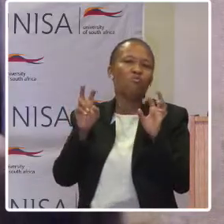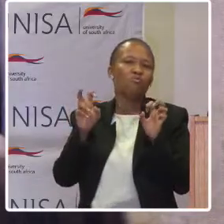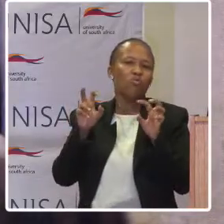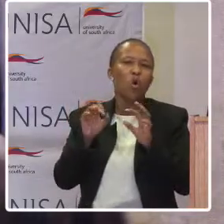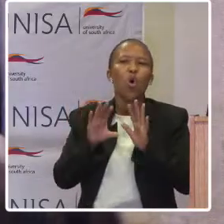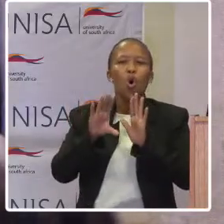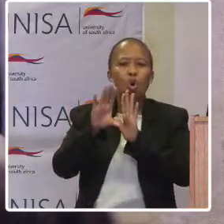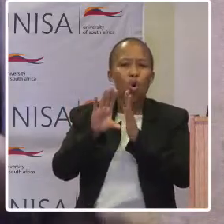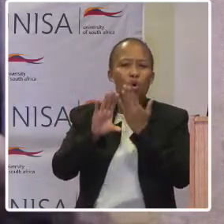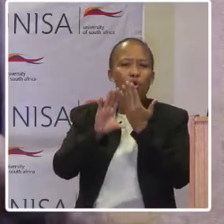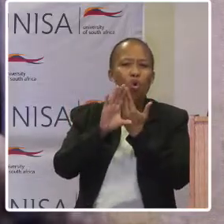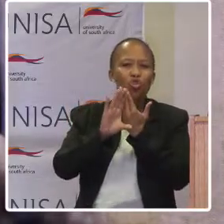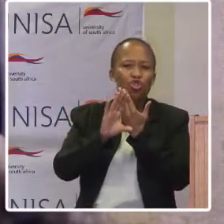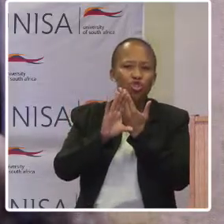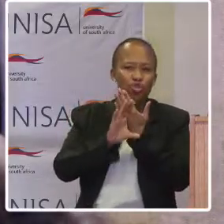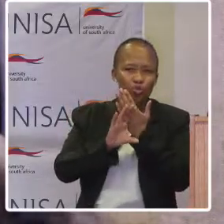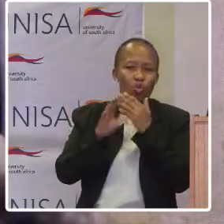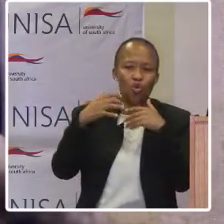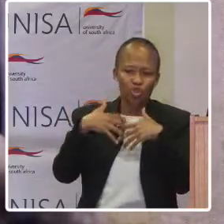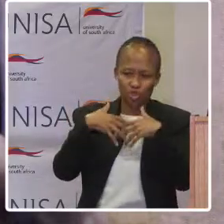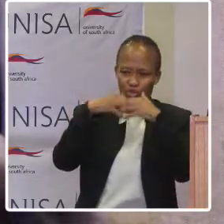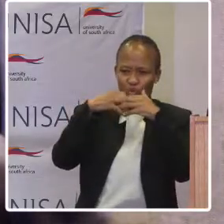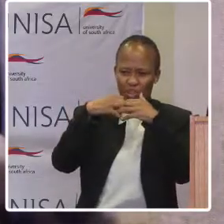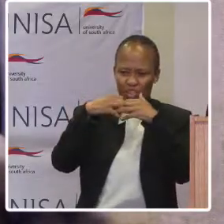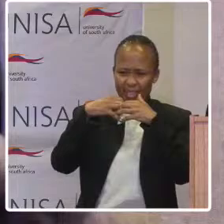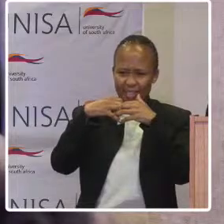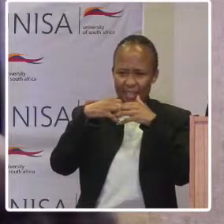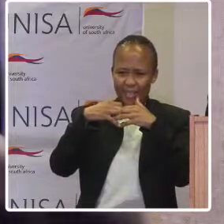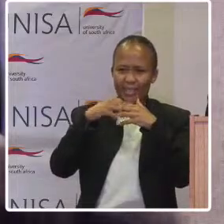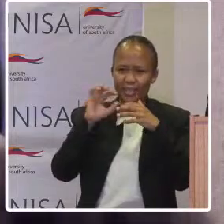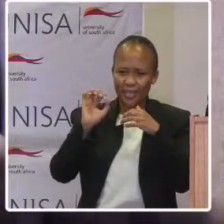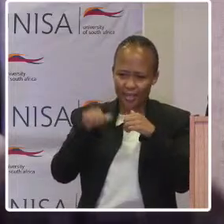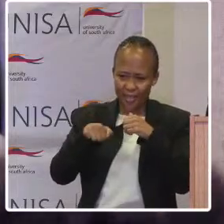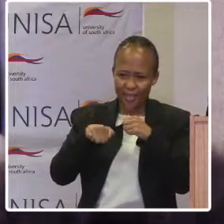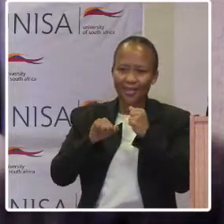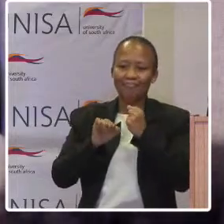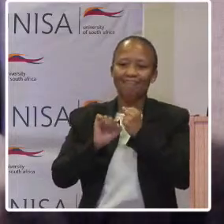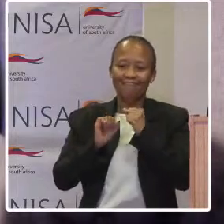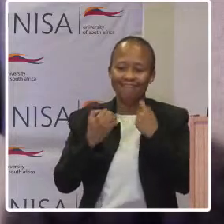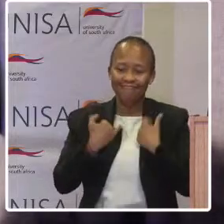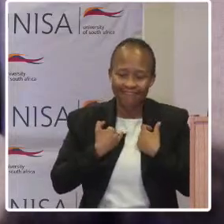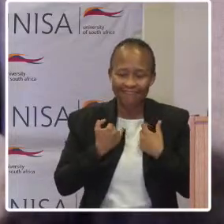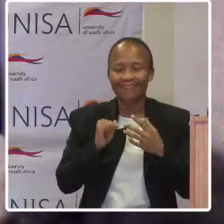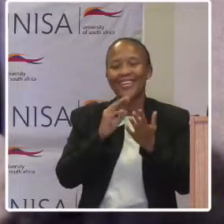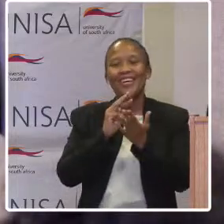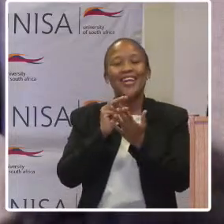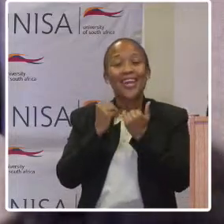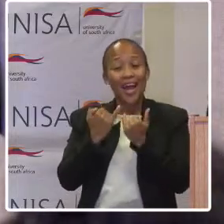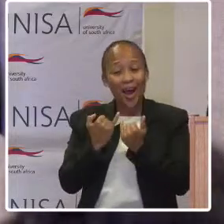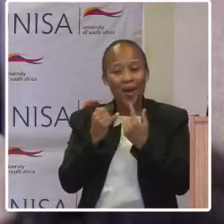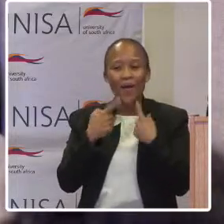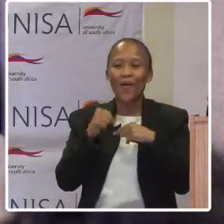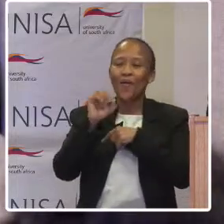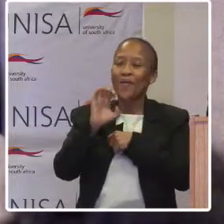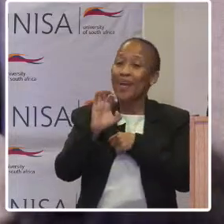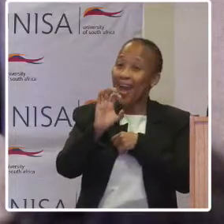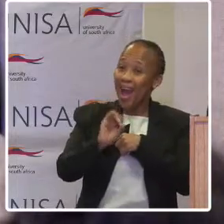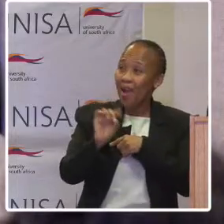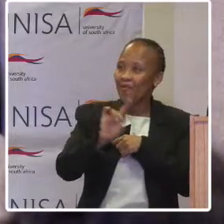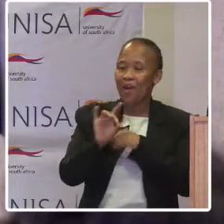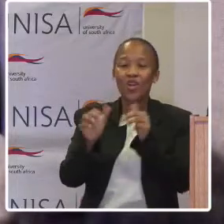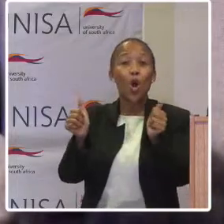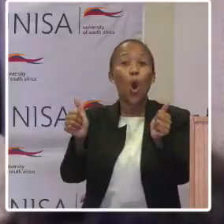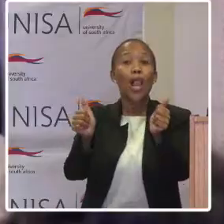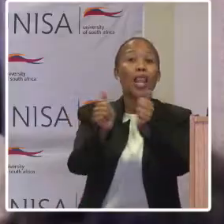their constituencies, especially in a time where we're seeing massive shifts on the continent where former liberation